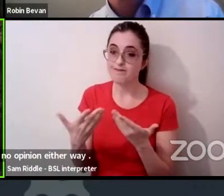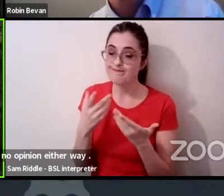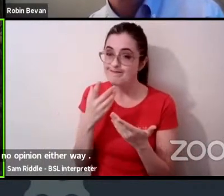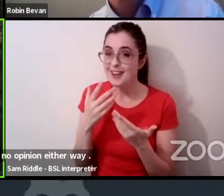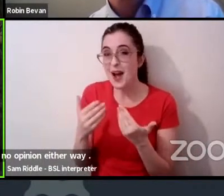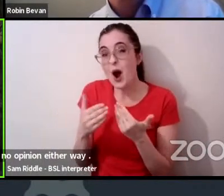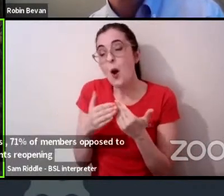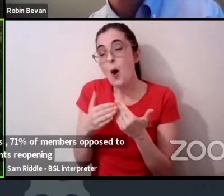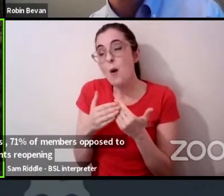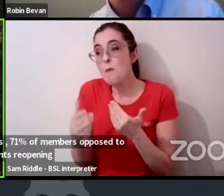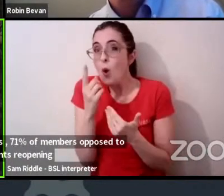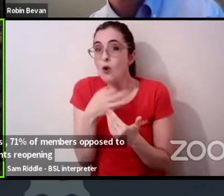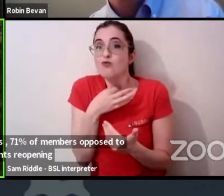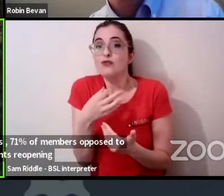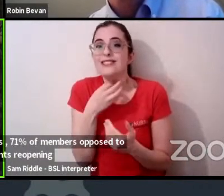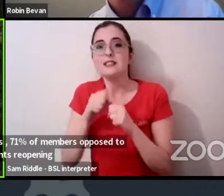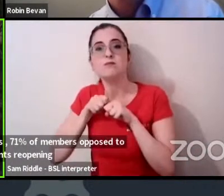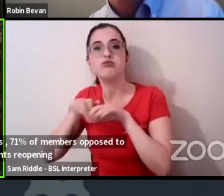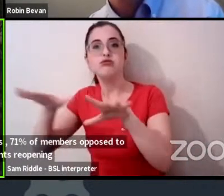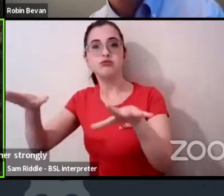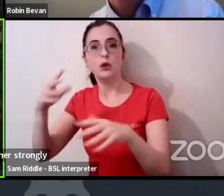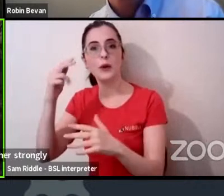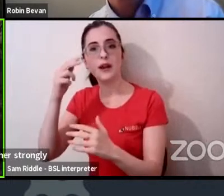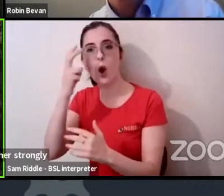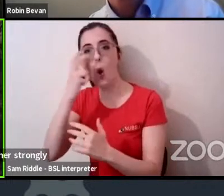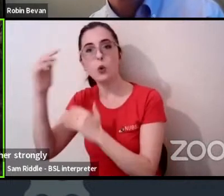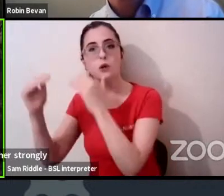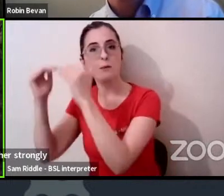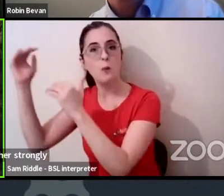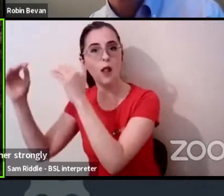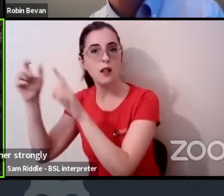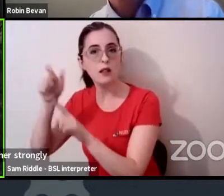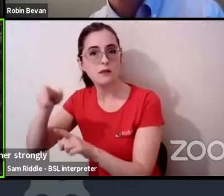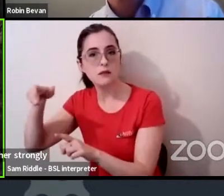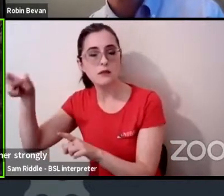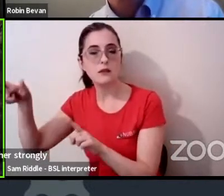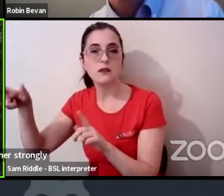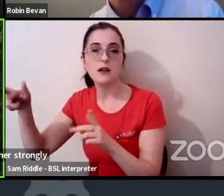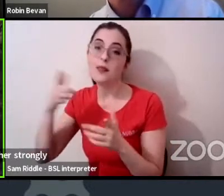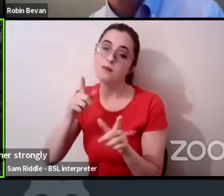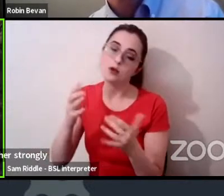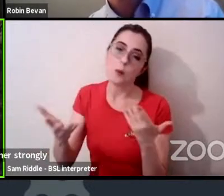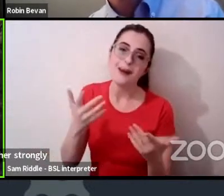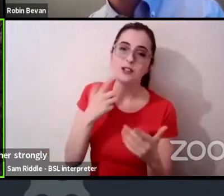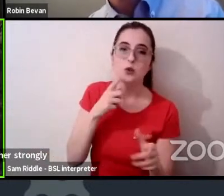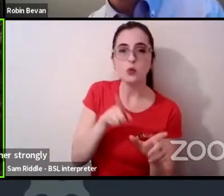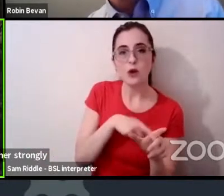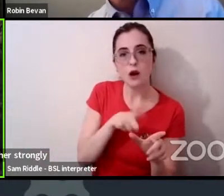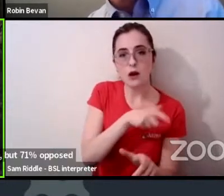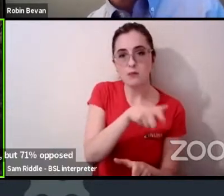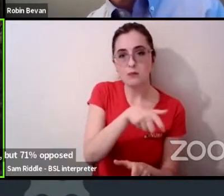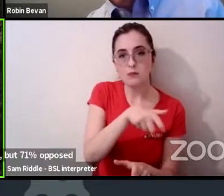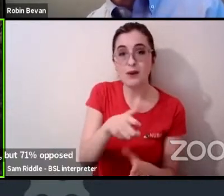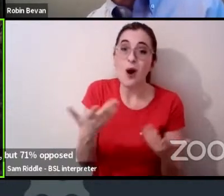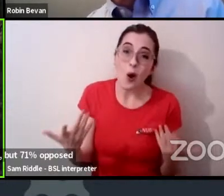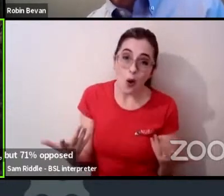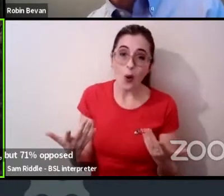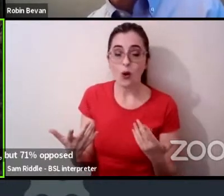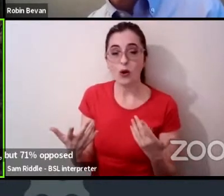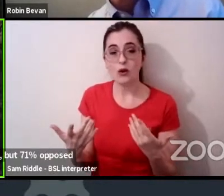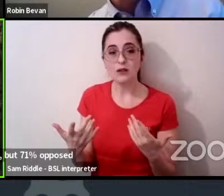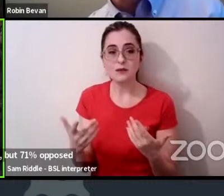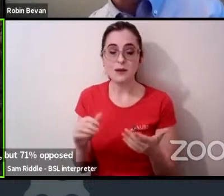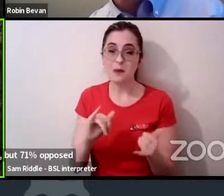for transmission amongst older pupils than amongst younger pupils, or perhaps the greater difficulty in engaging